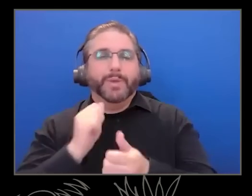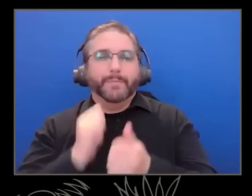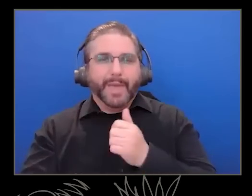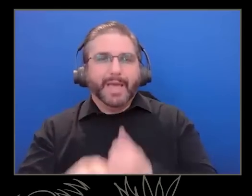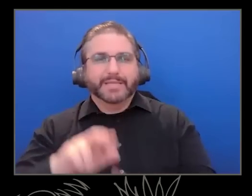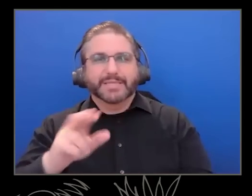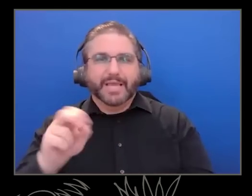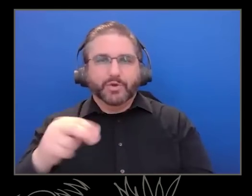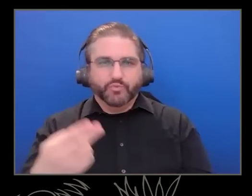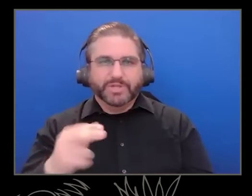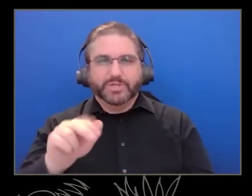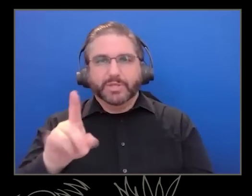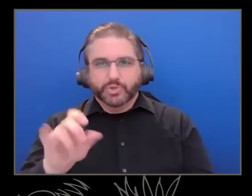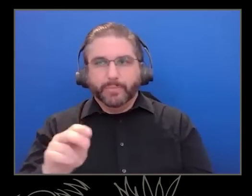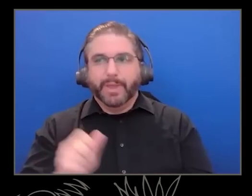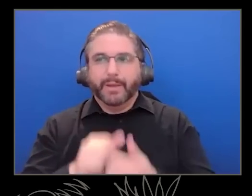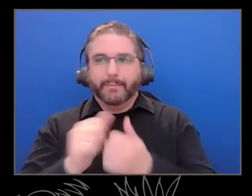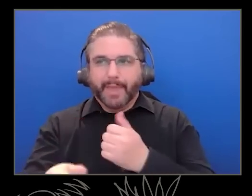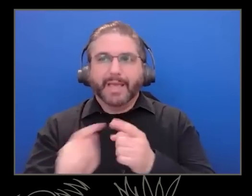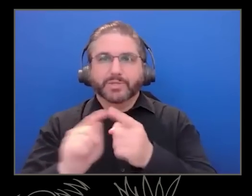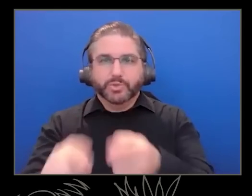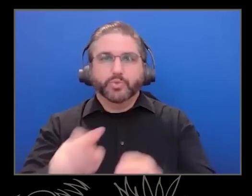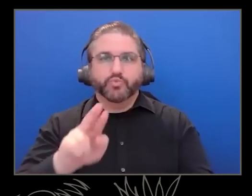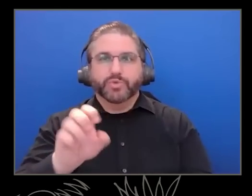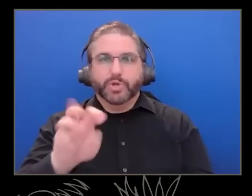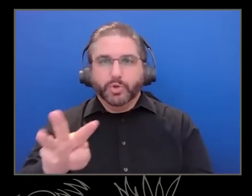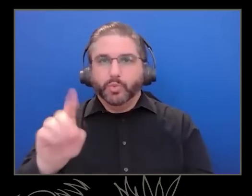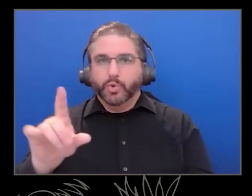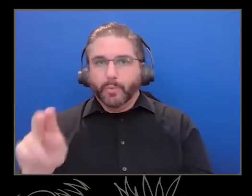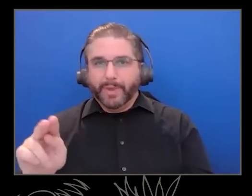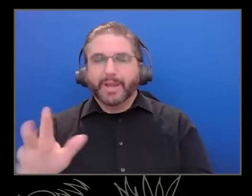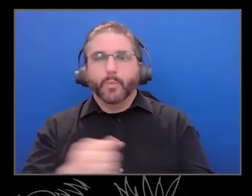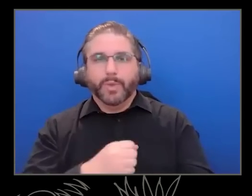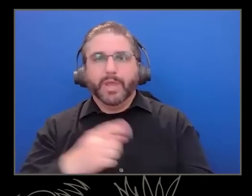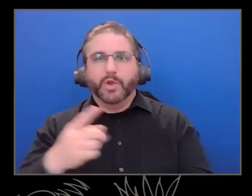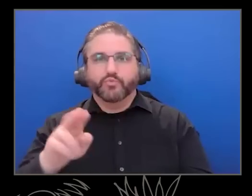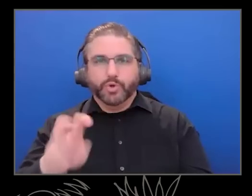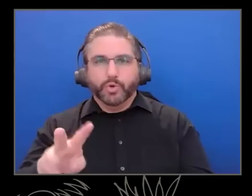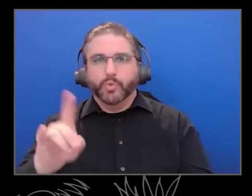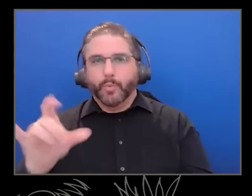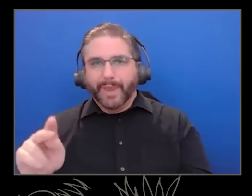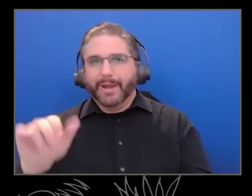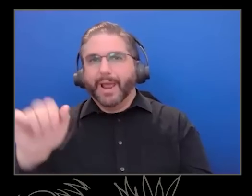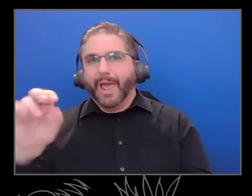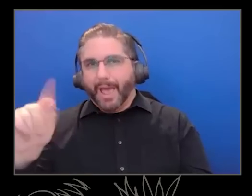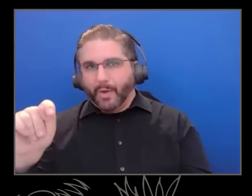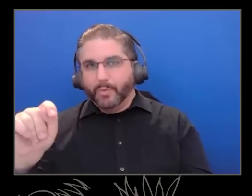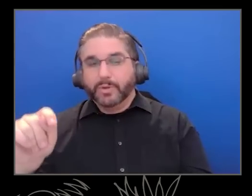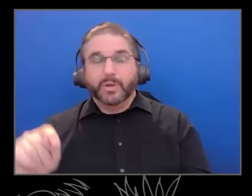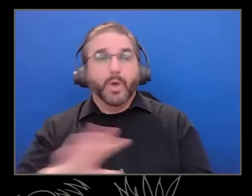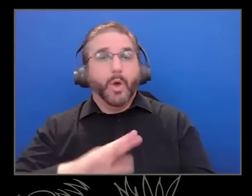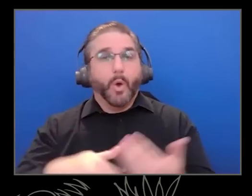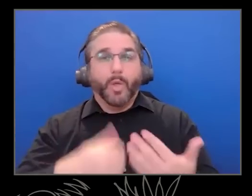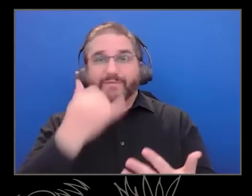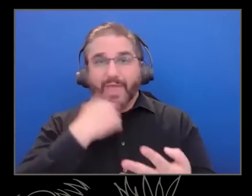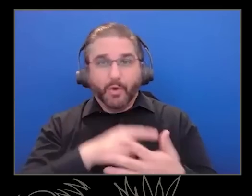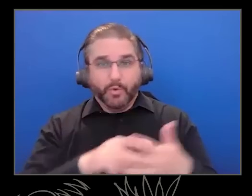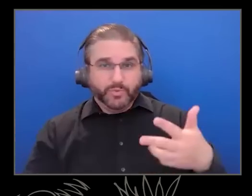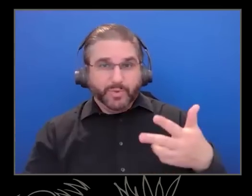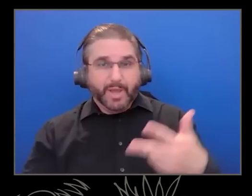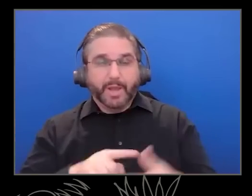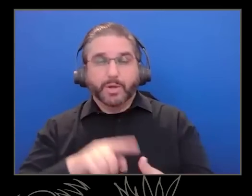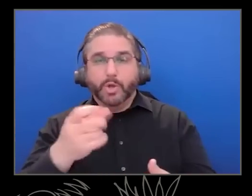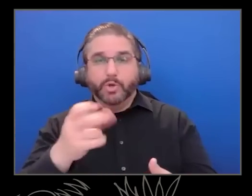domain to renew domain, and we'll get a renewed domain out. Now, all the errors that can happen there, 3 of them, right? Domain not